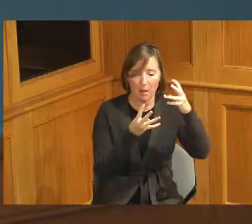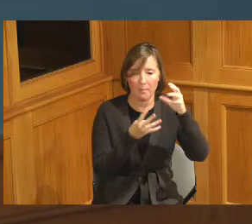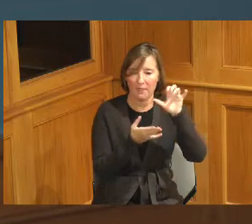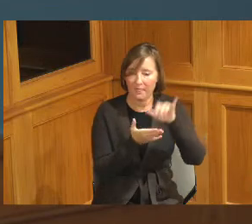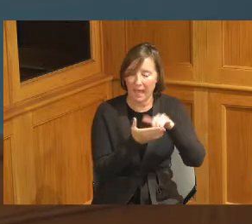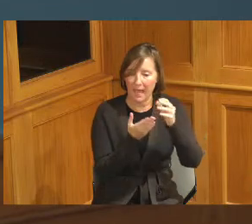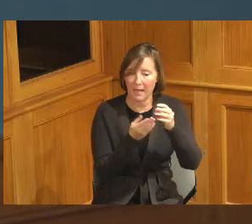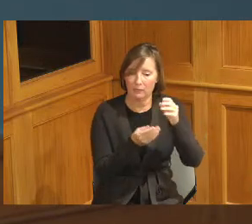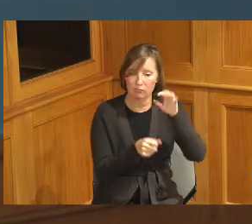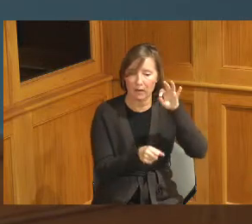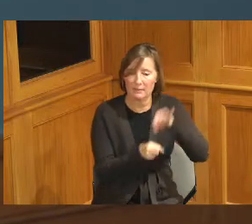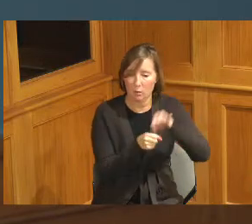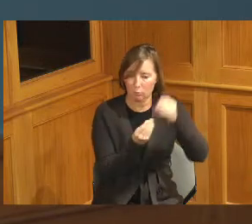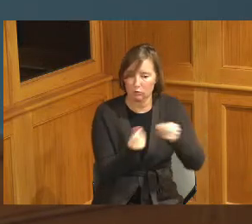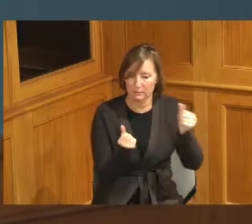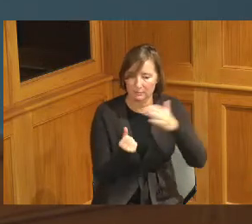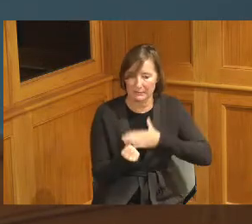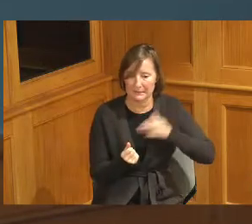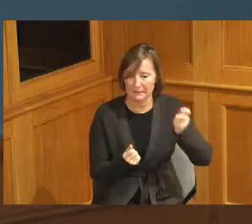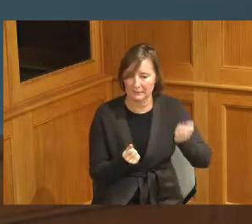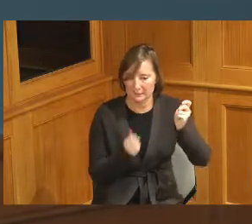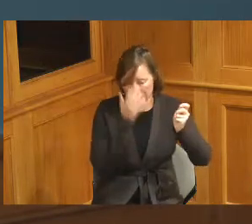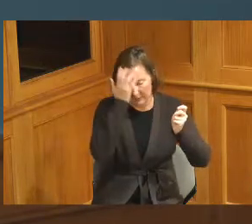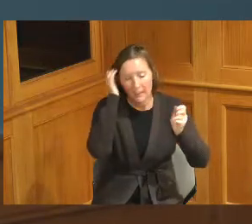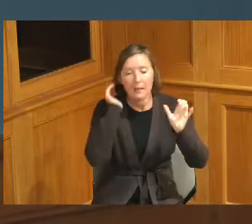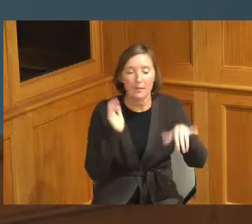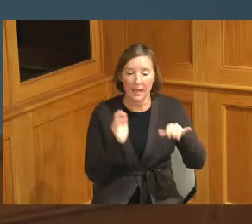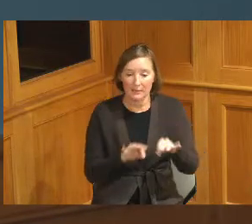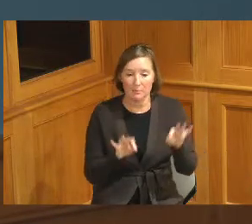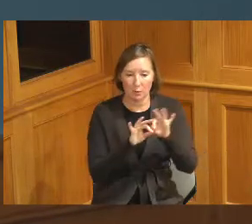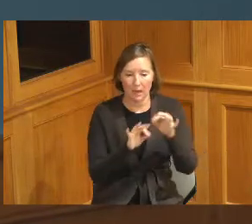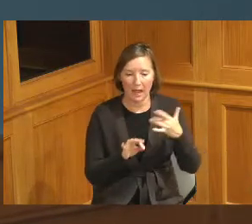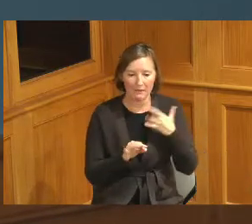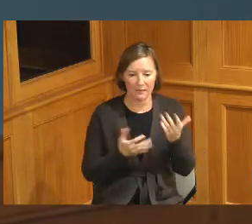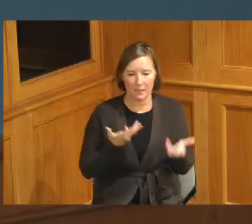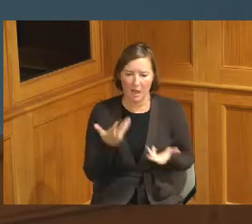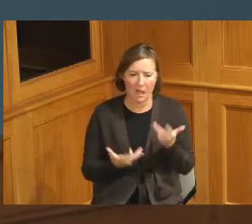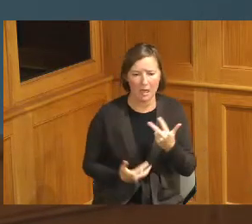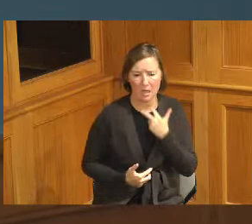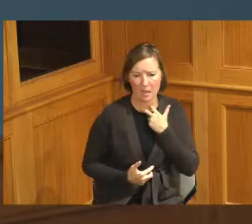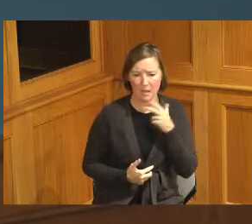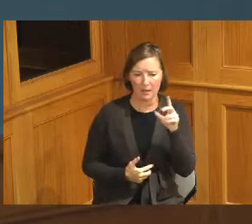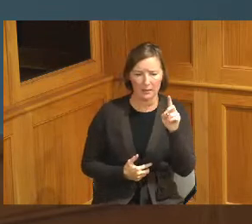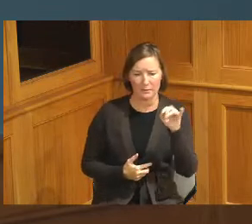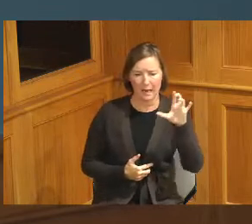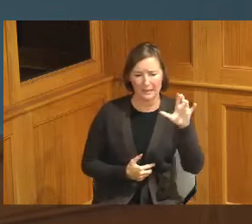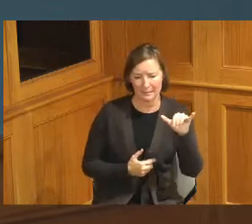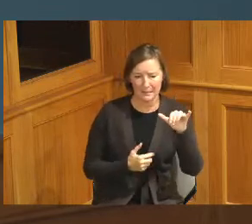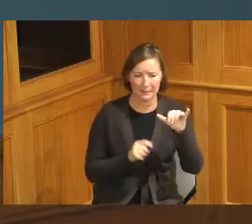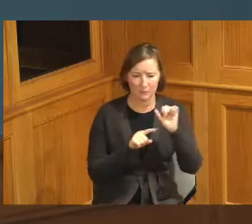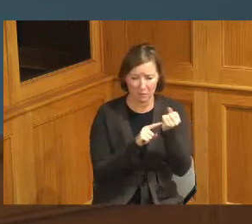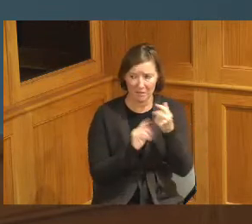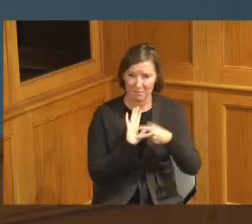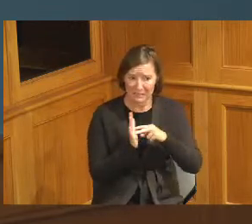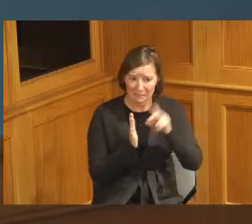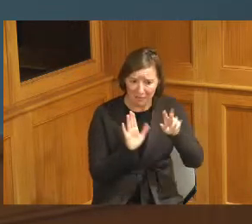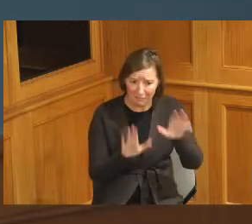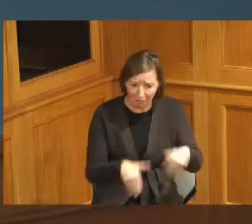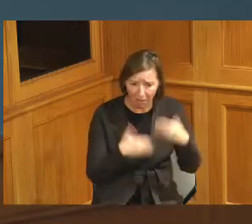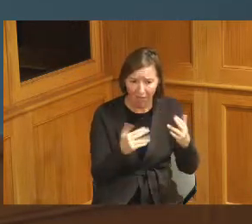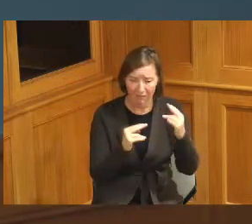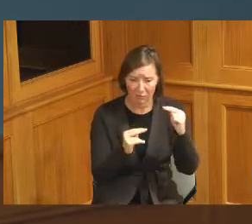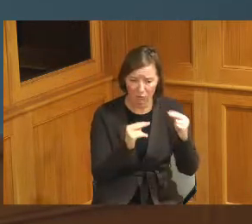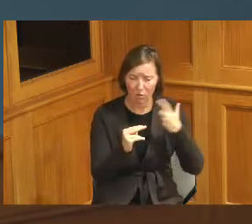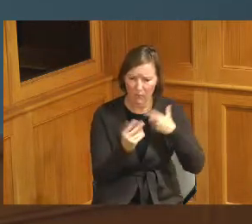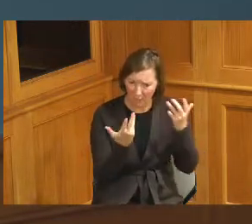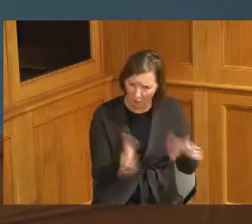and get back to you. Yeah, well, that's very important, because then it gets me in a dicey situation. Now I got to renegotiate what we already, then